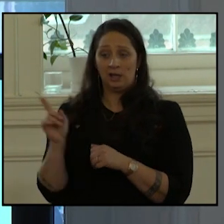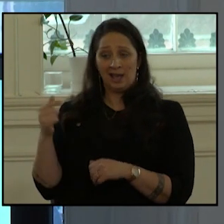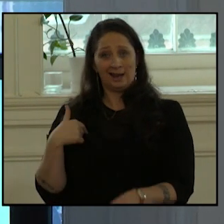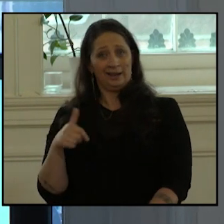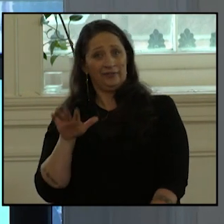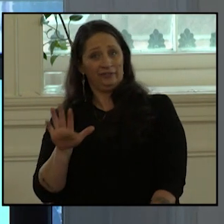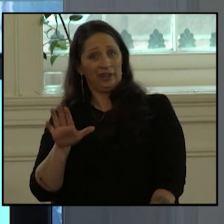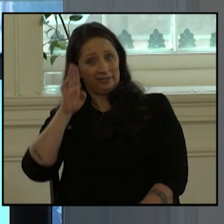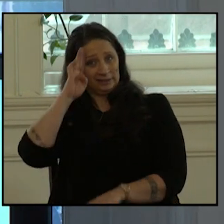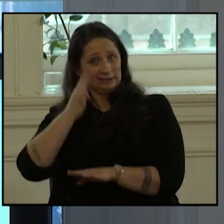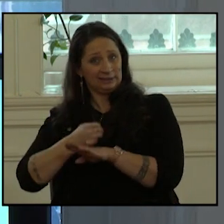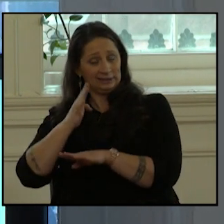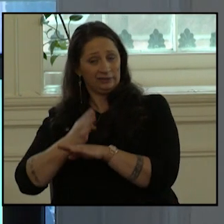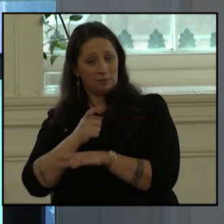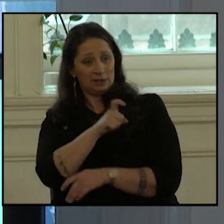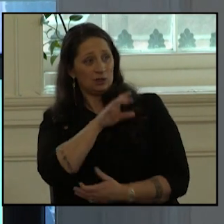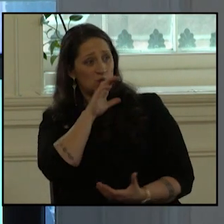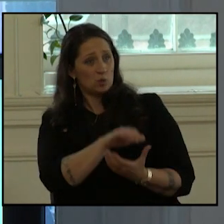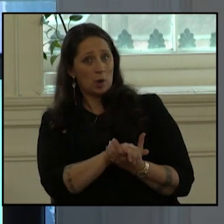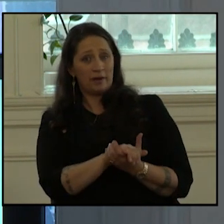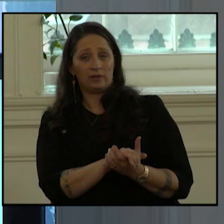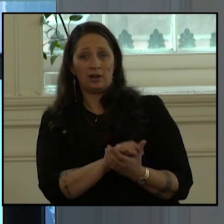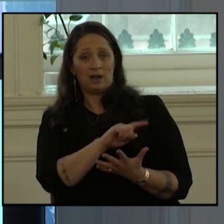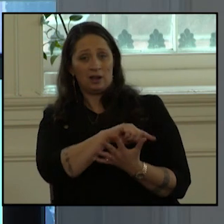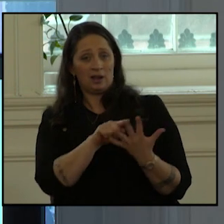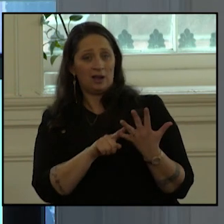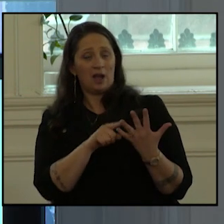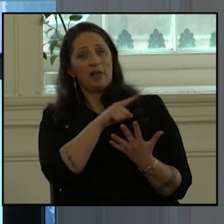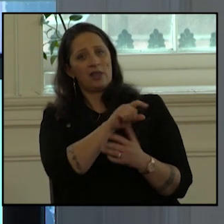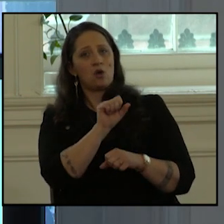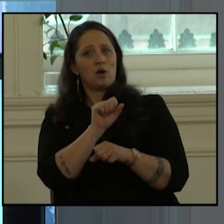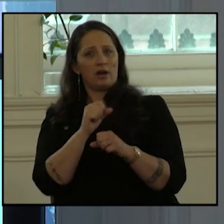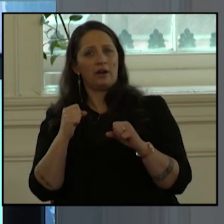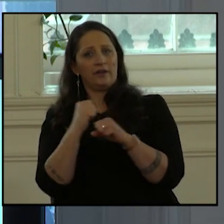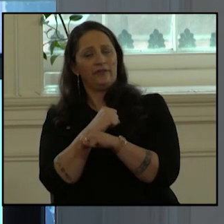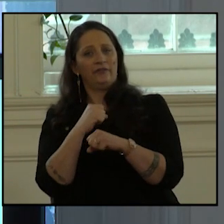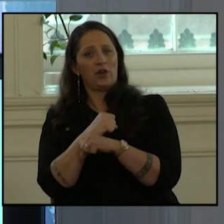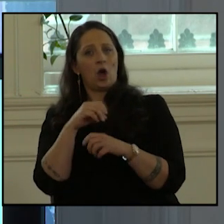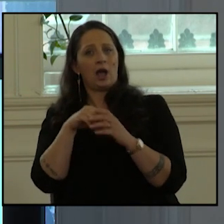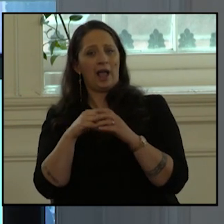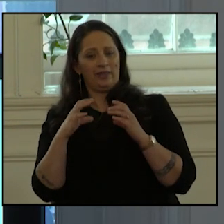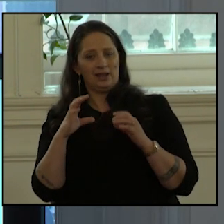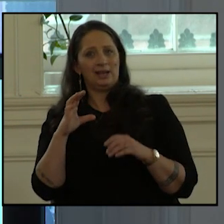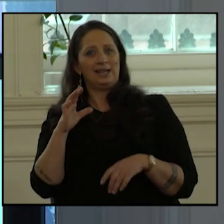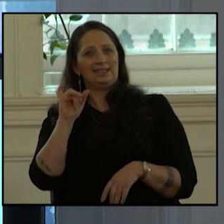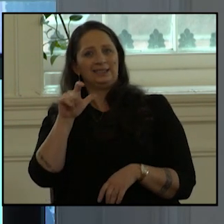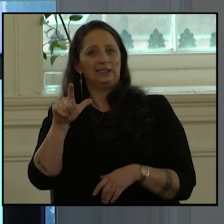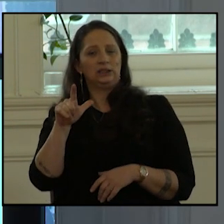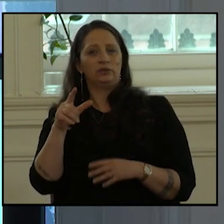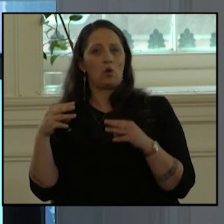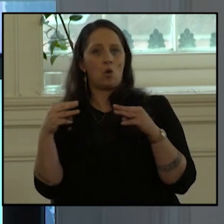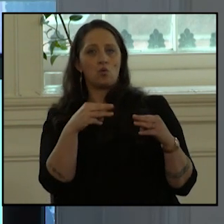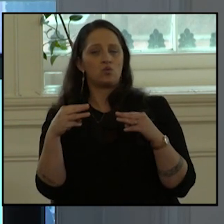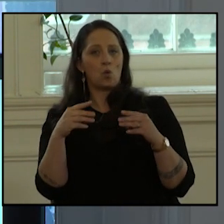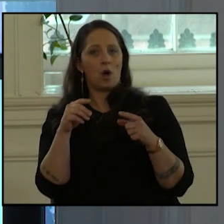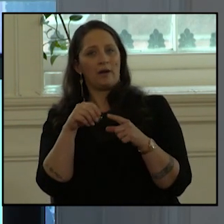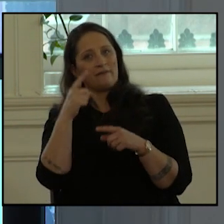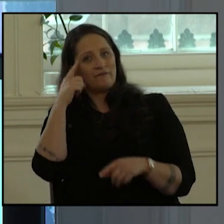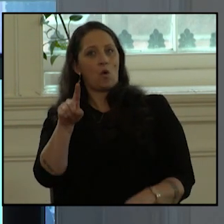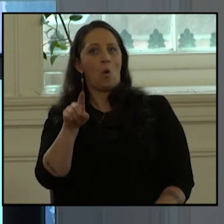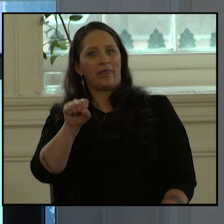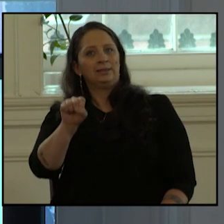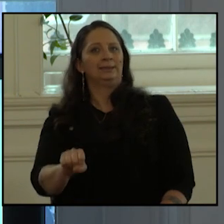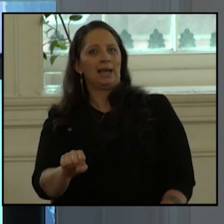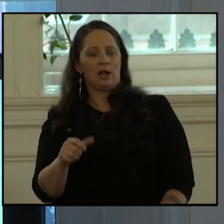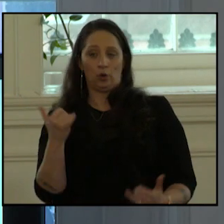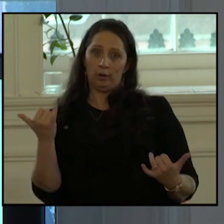five sons from his wife that were fought in the Civil War for the Confederacy. So I'm related to them, right? Turns out,